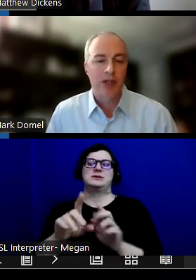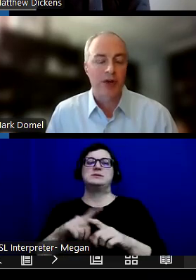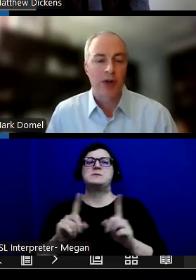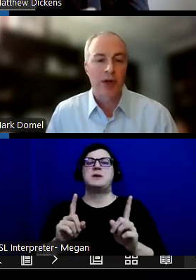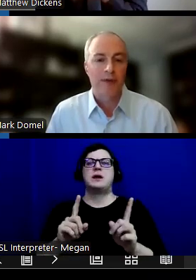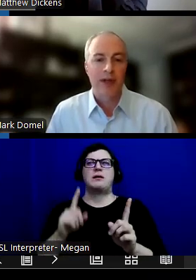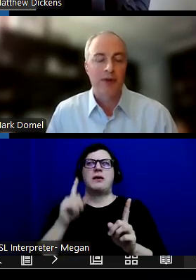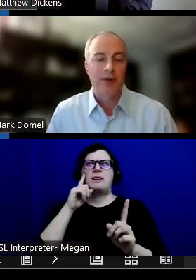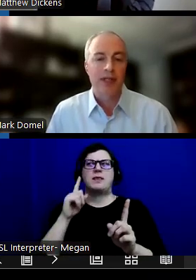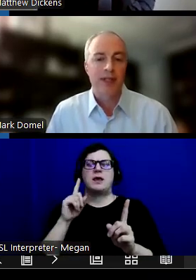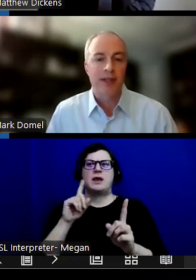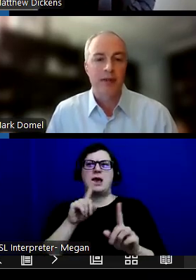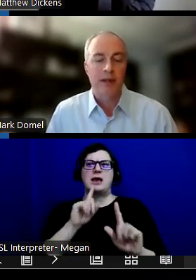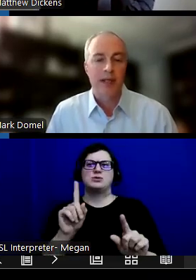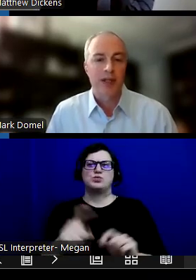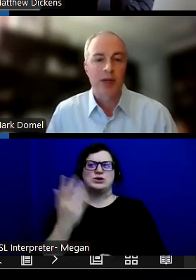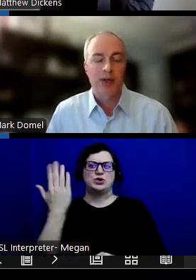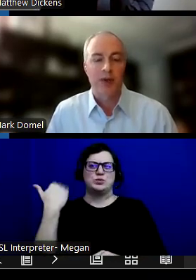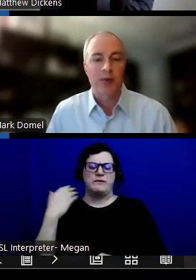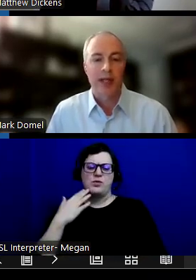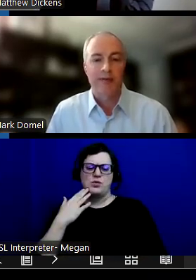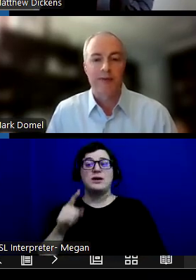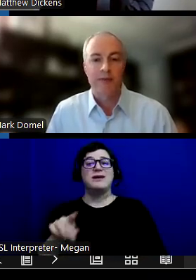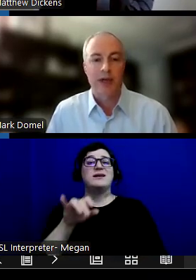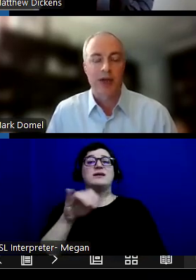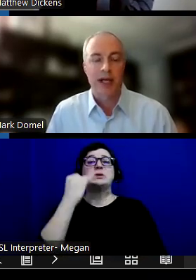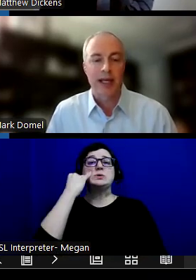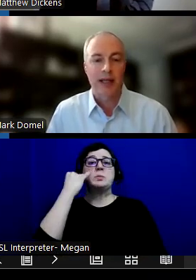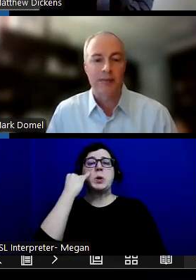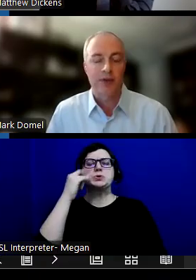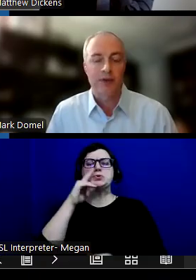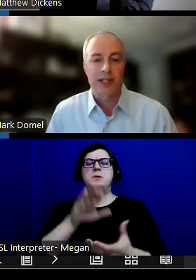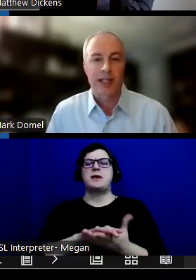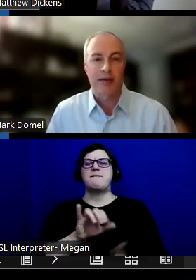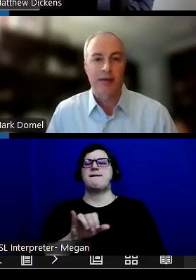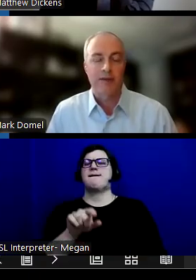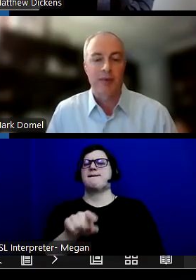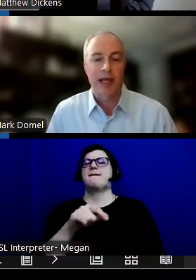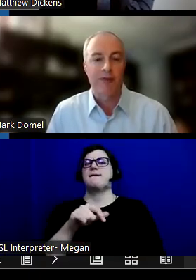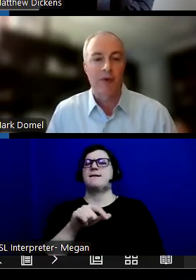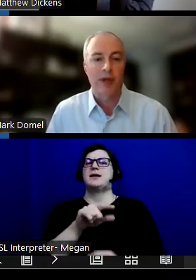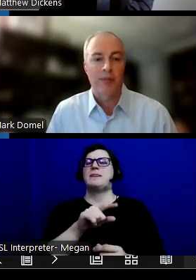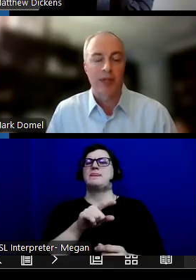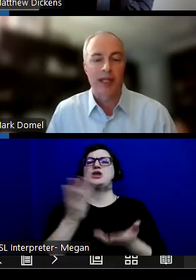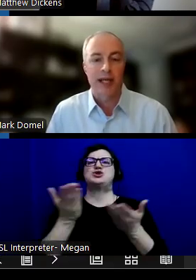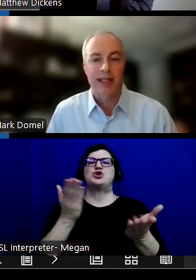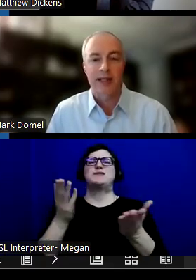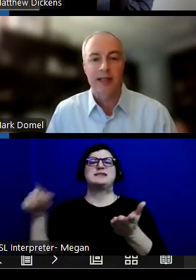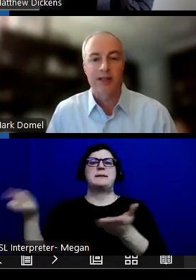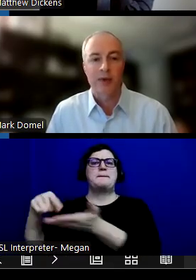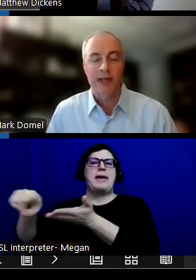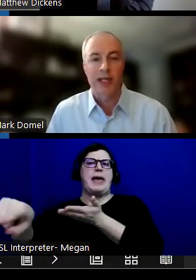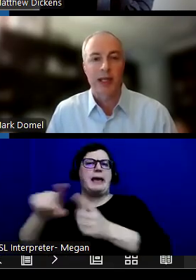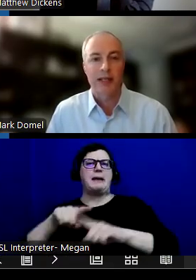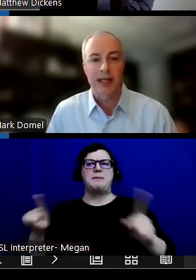as I think I answered a question earlier, if there is a situation where you believe you're not getting services that have been paid for, then please contact